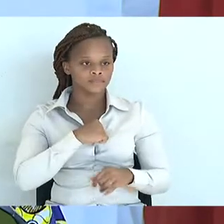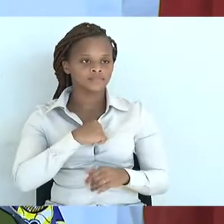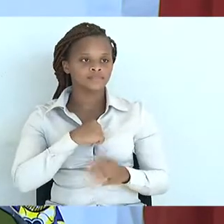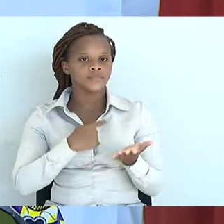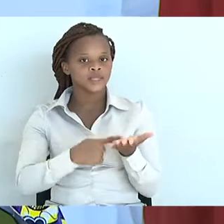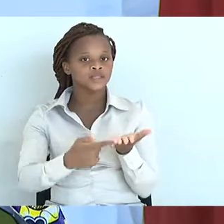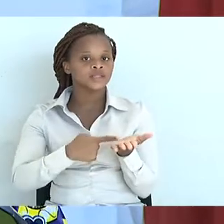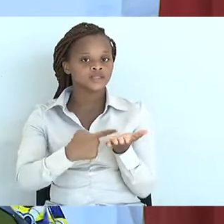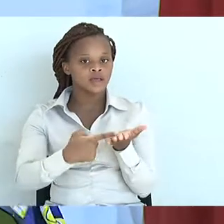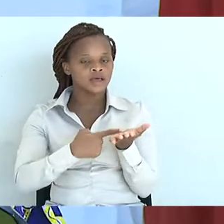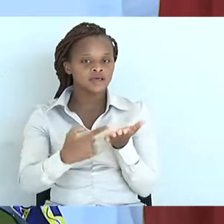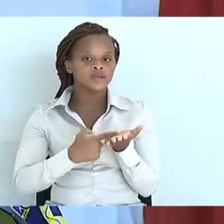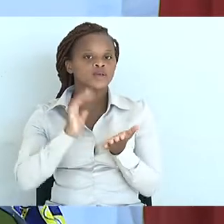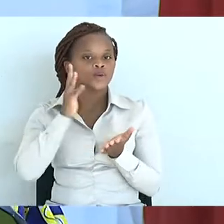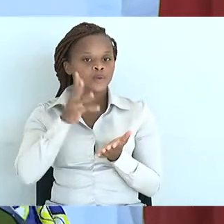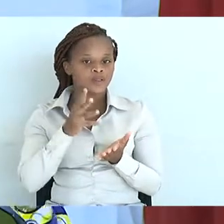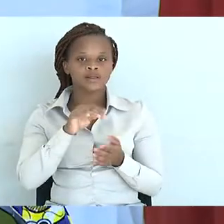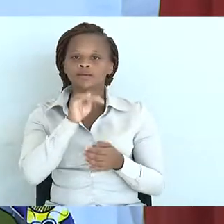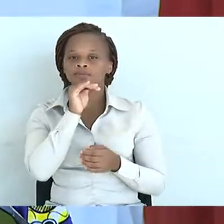Abafisayo ukubuza imbuzo